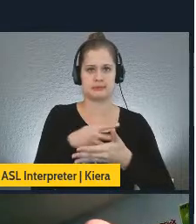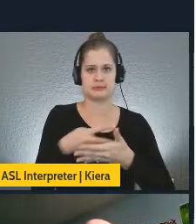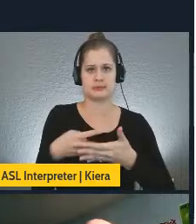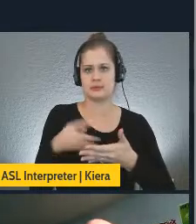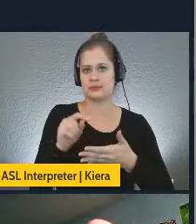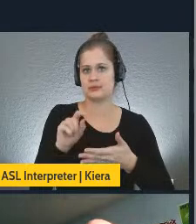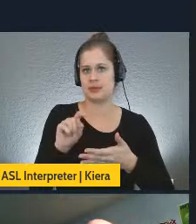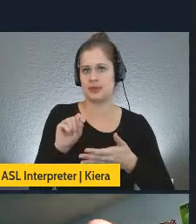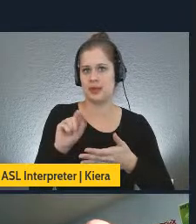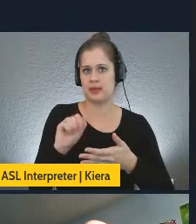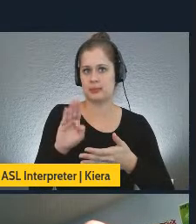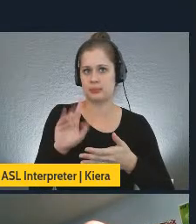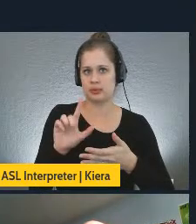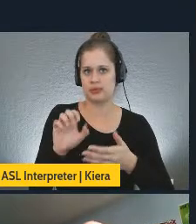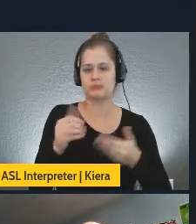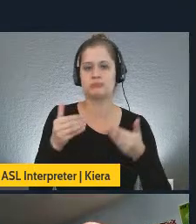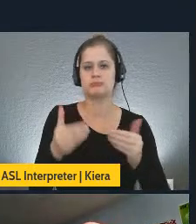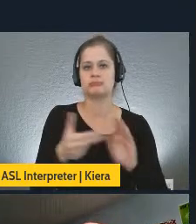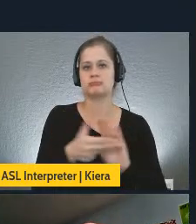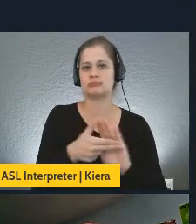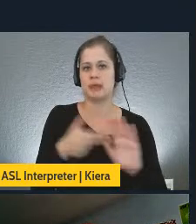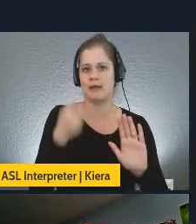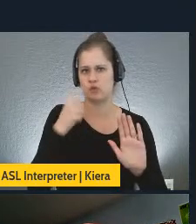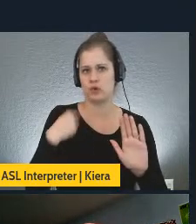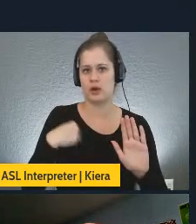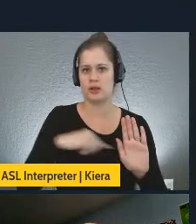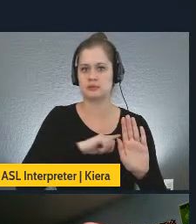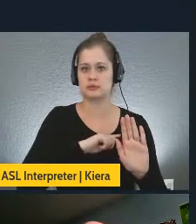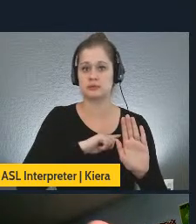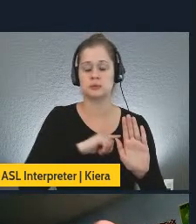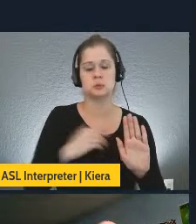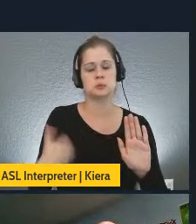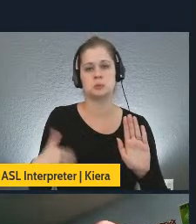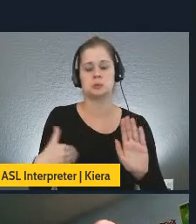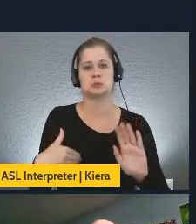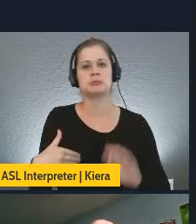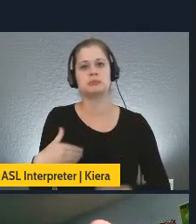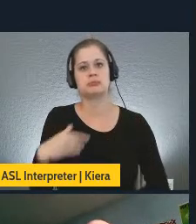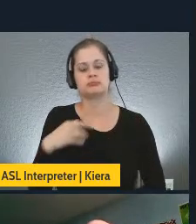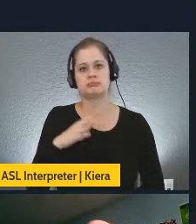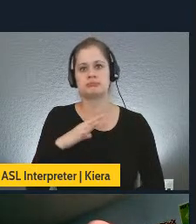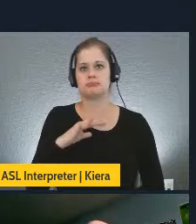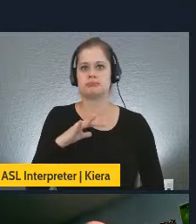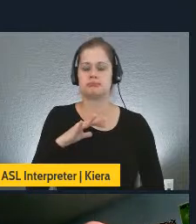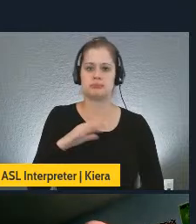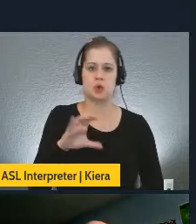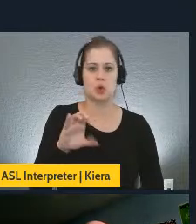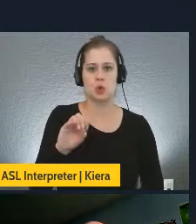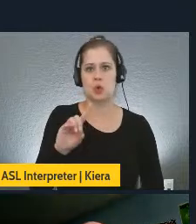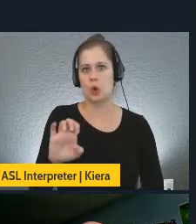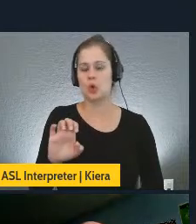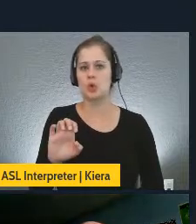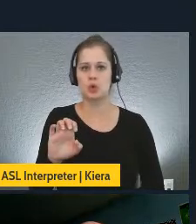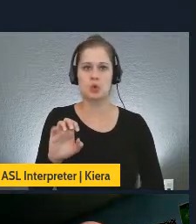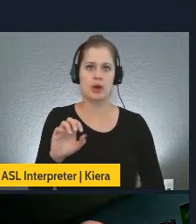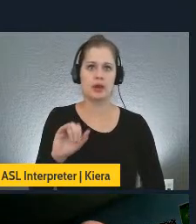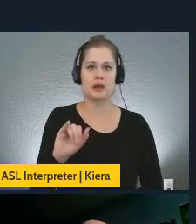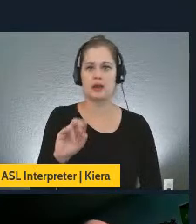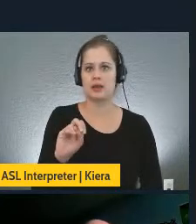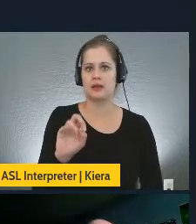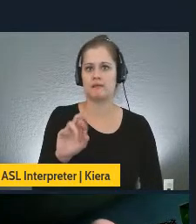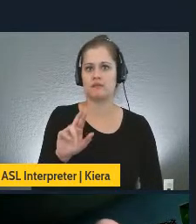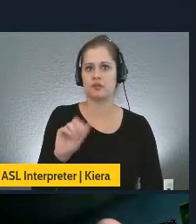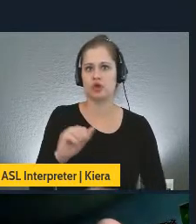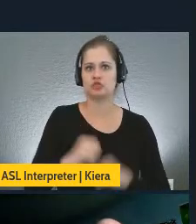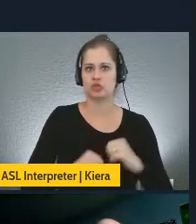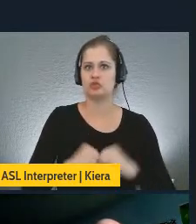us. This is really showing the power of, code infrastructure as real